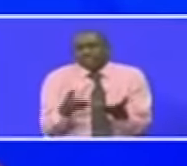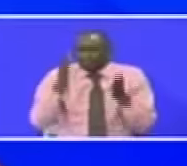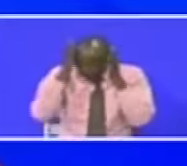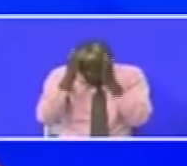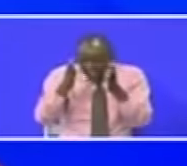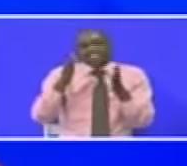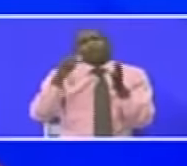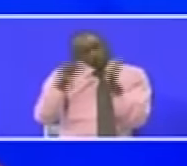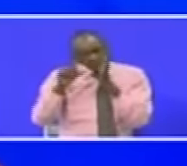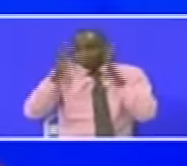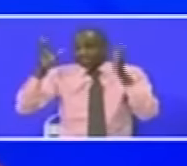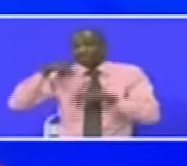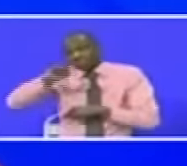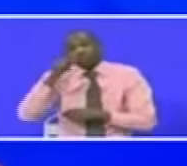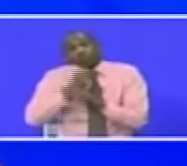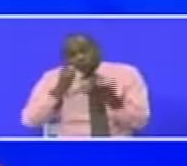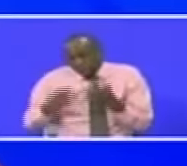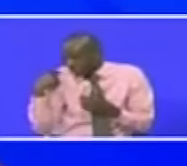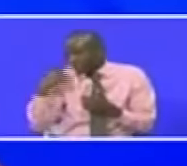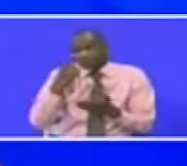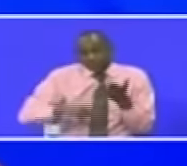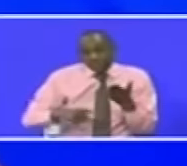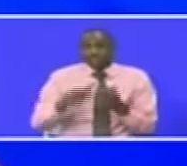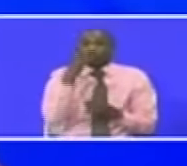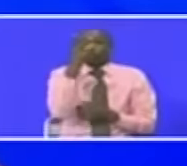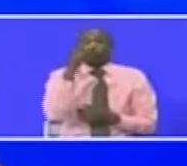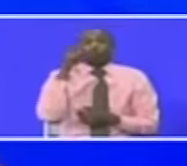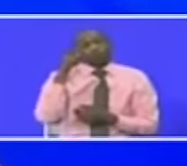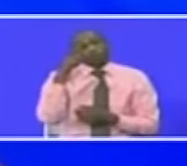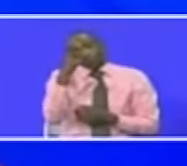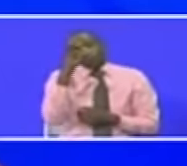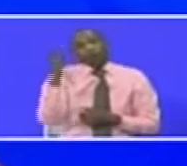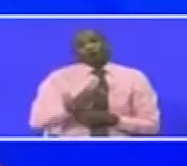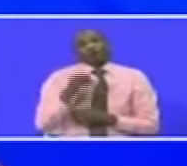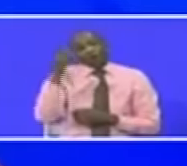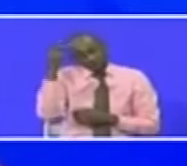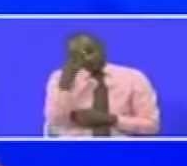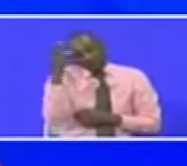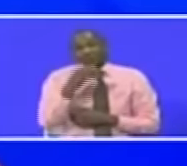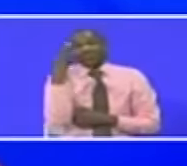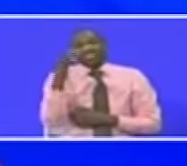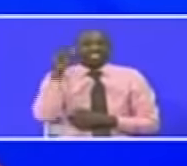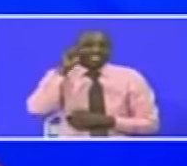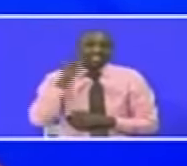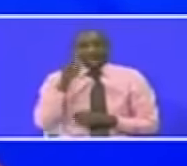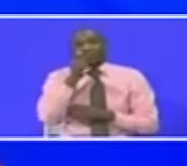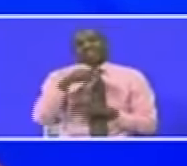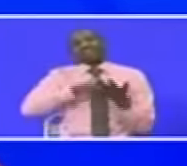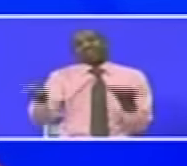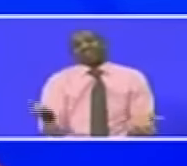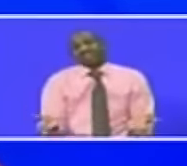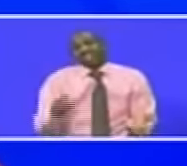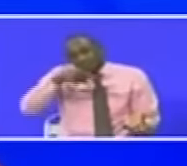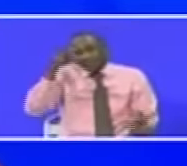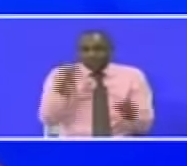real issues. They have only recently failed to pass the two-thirds gender bill, which is a constitutional requirement. They have failed to give